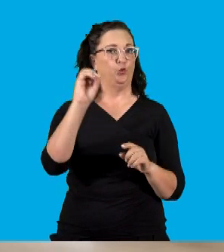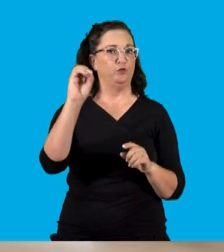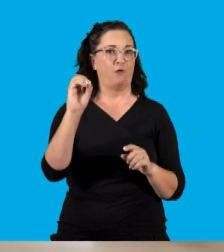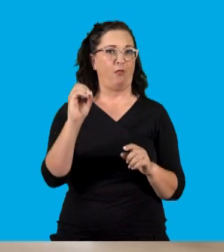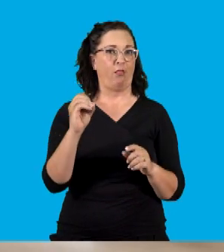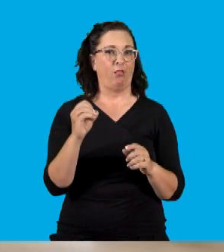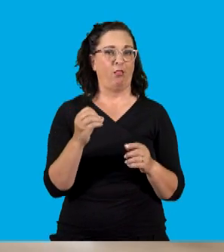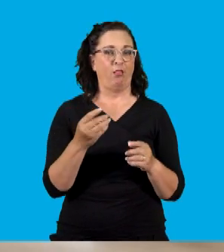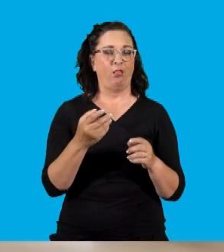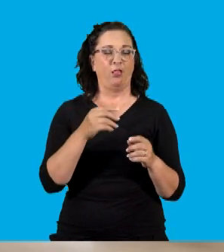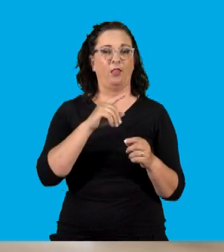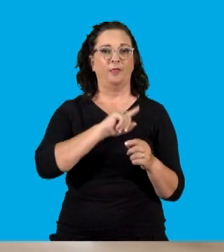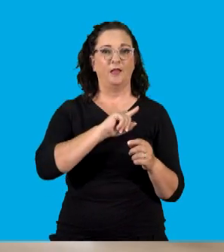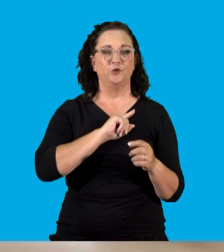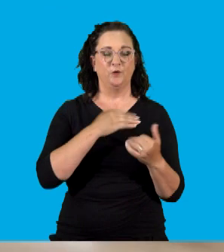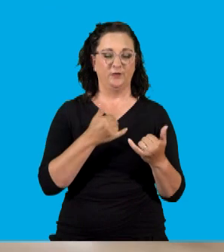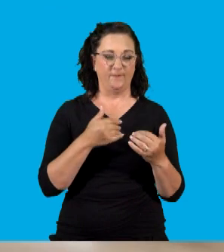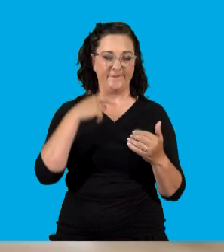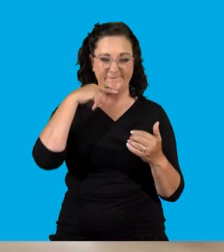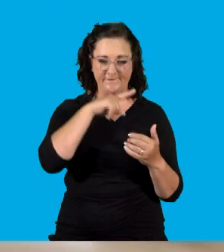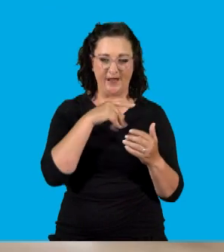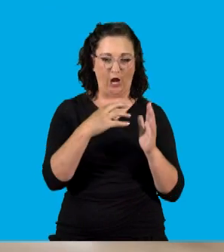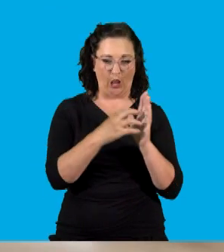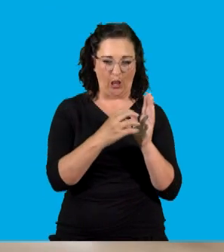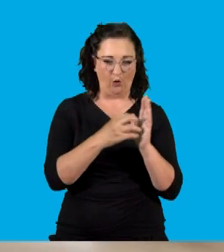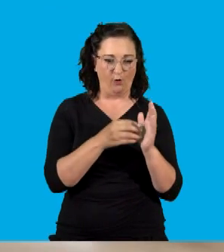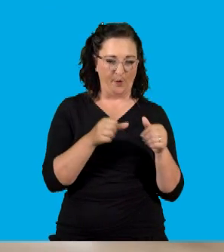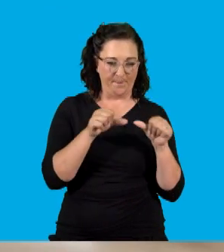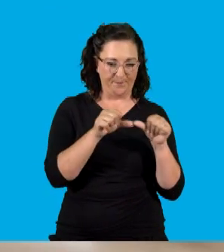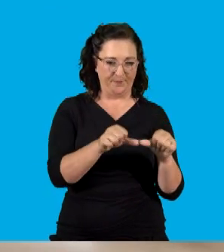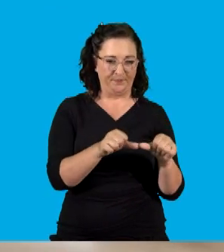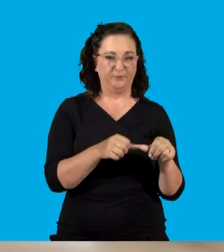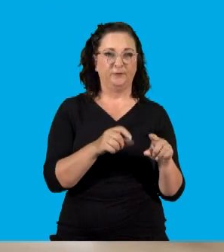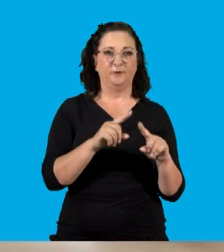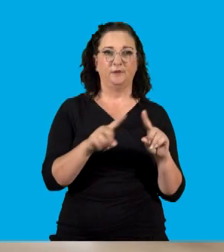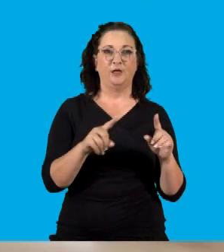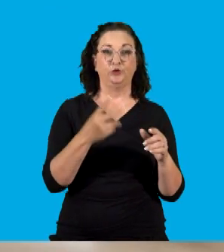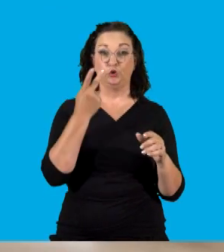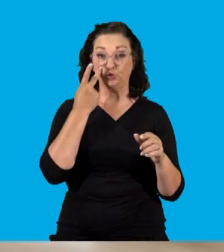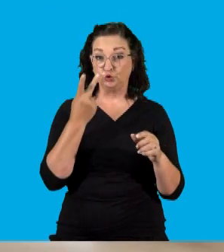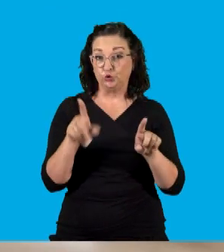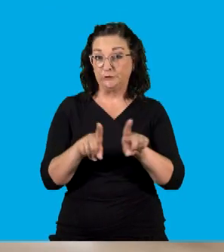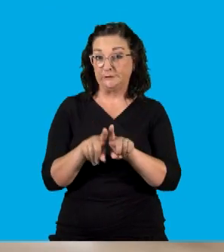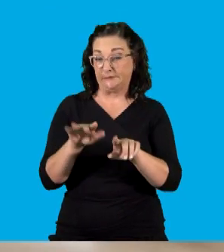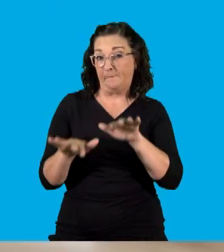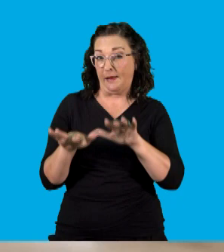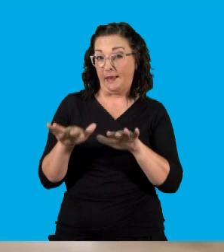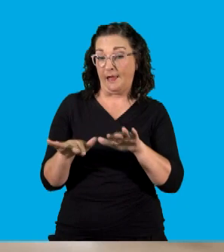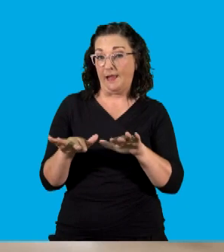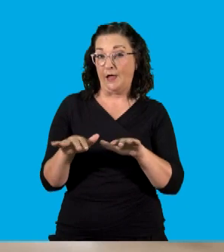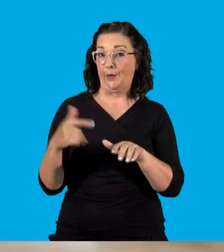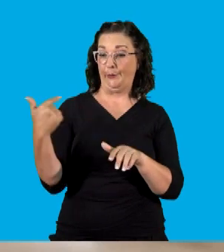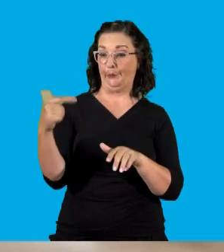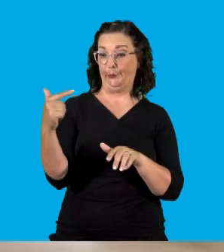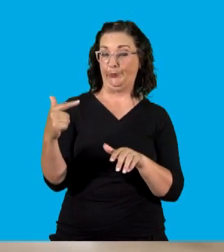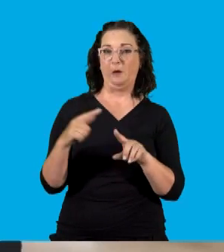original goods whereby they insert a fake logo so that those particular goods will look similar to